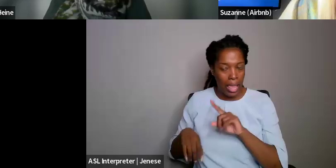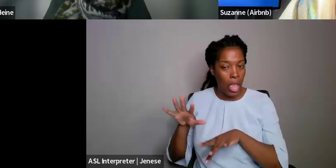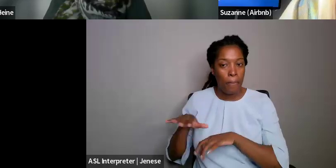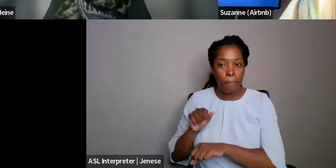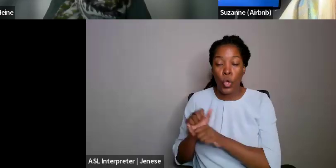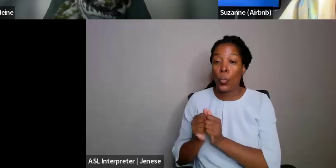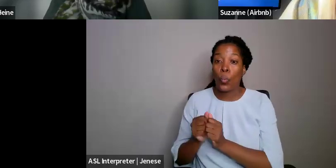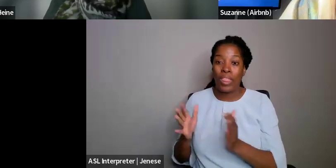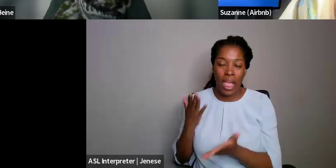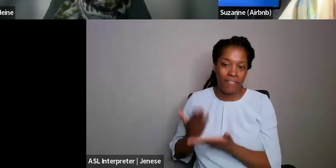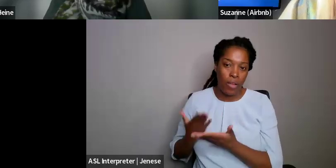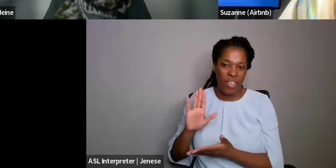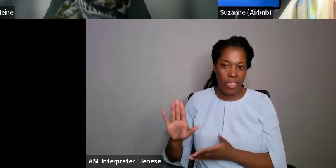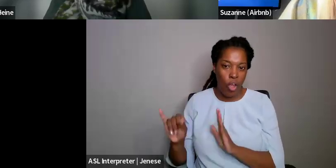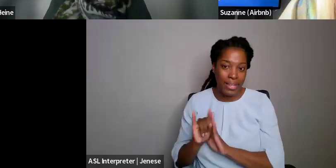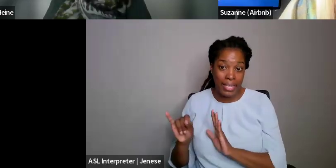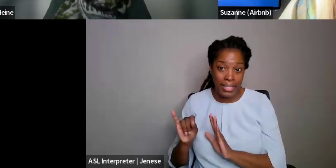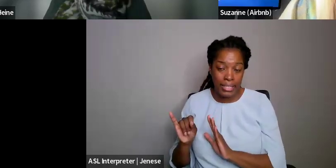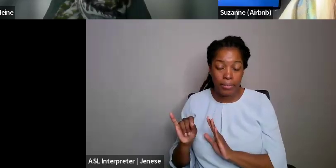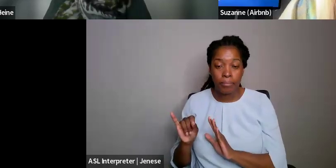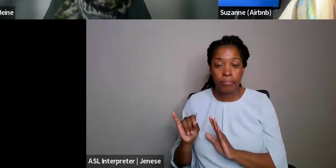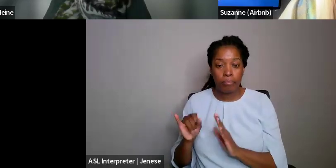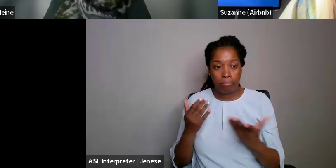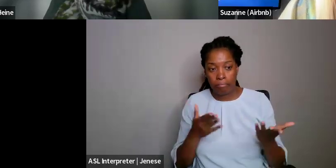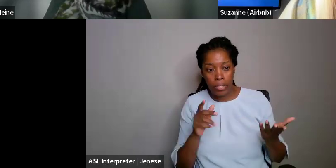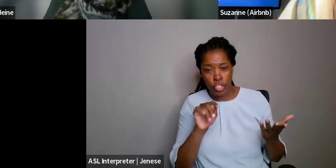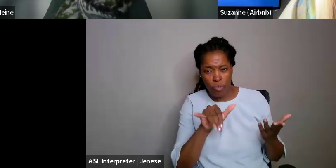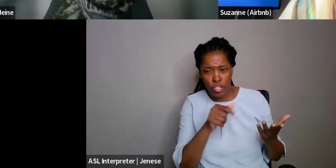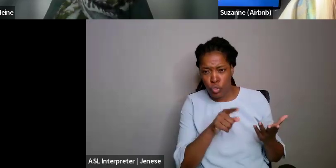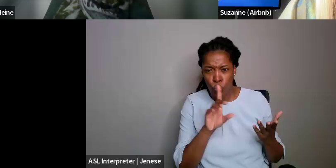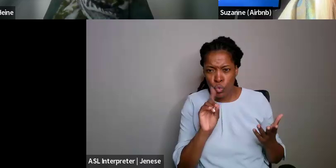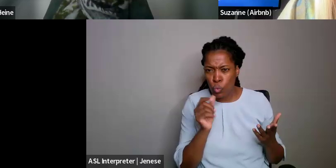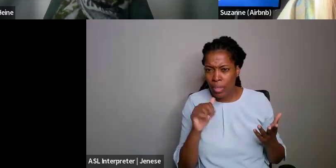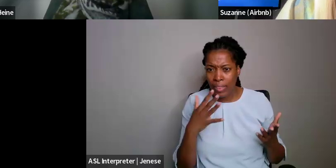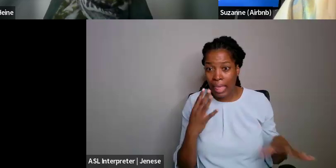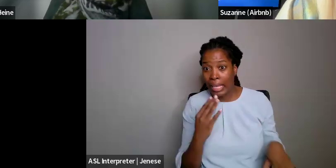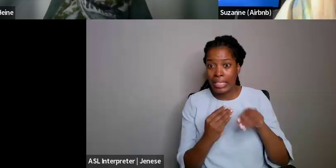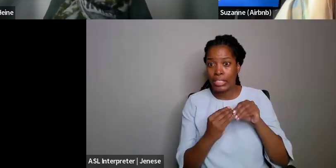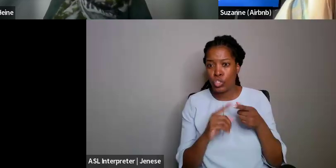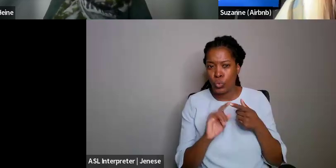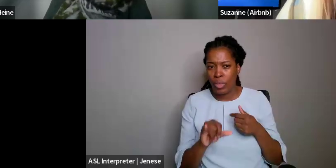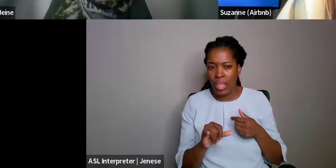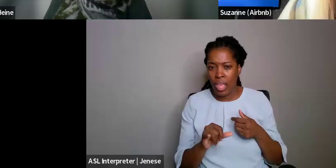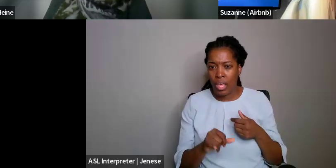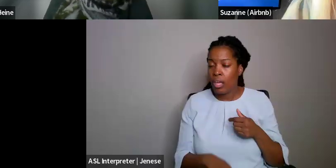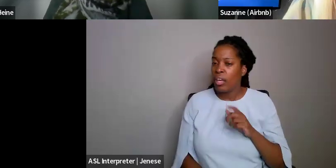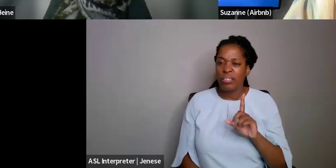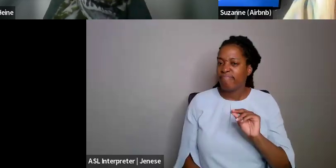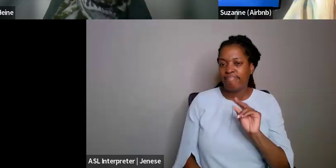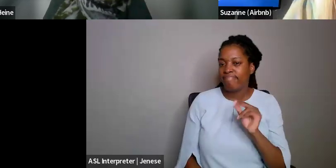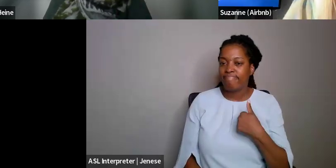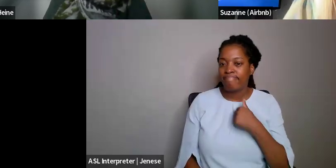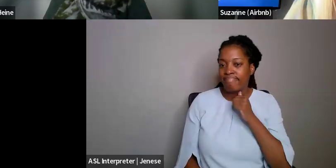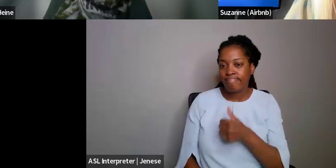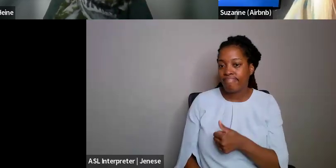us verifying their identity. I don't know, Tracy, whether you do anything in addition to this. I don't think it's necessary. No, I don't. You